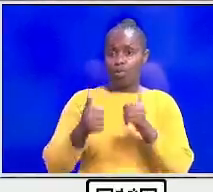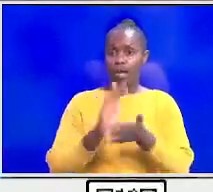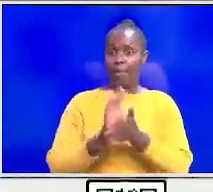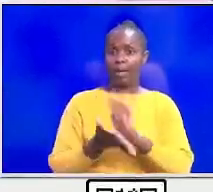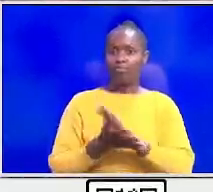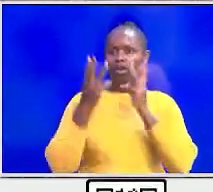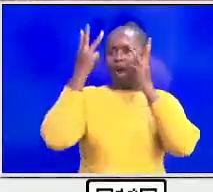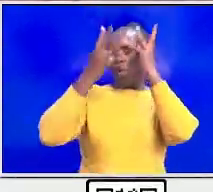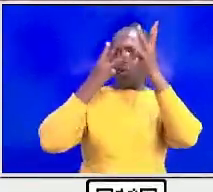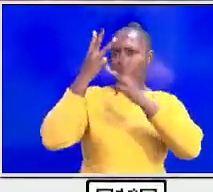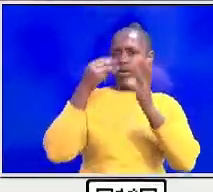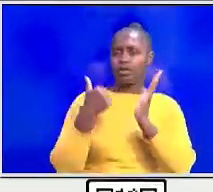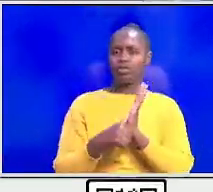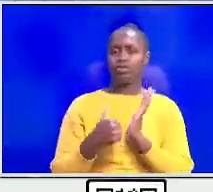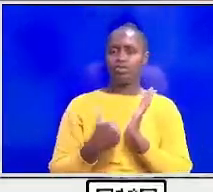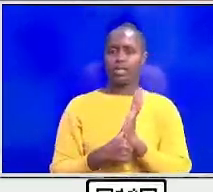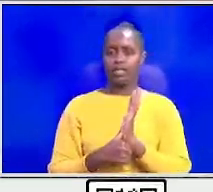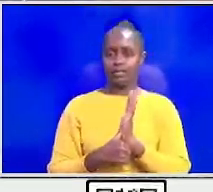trend.